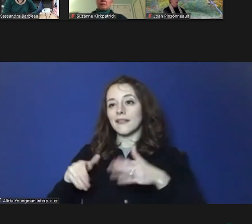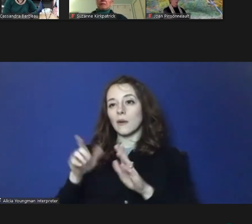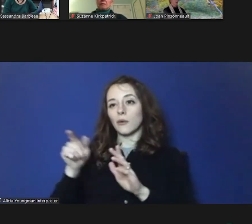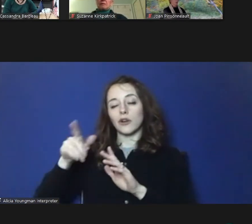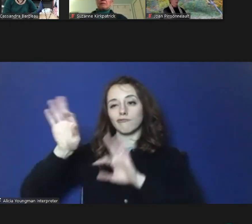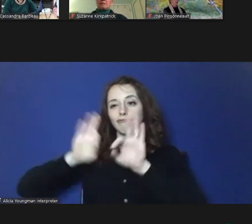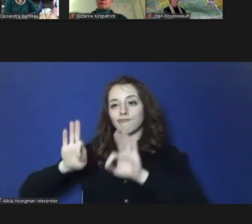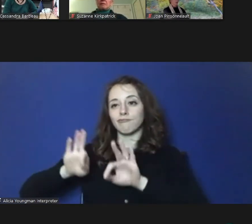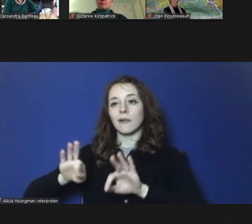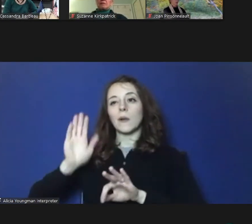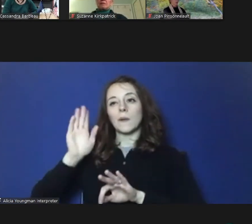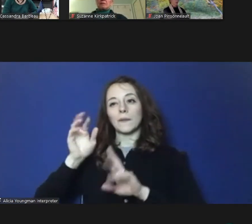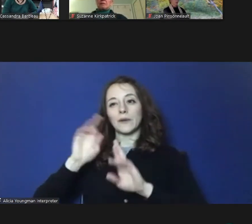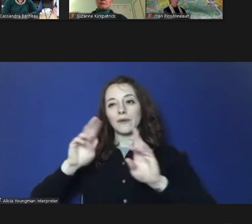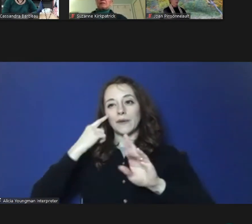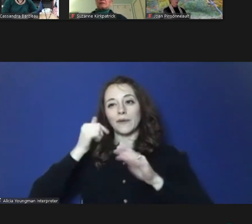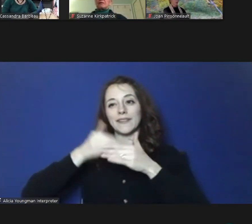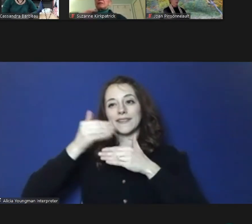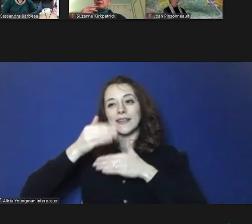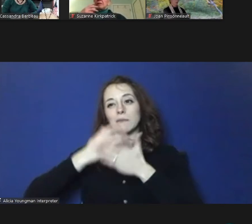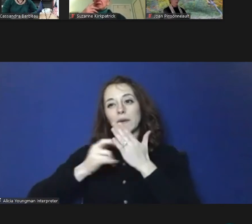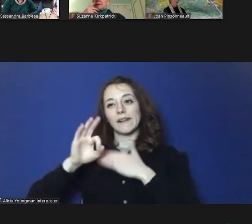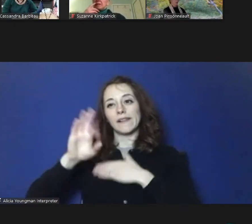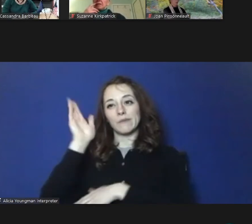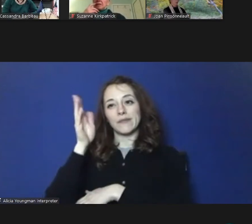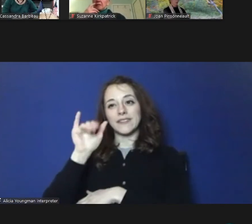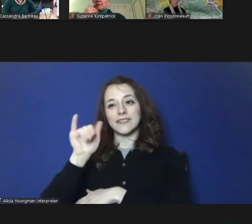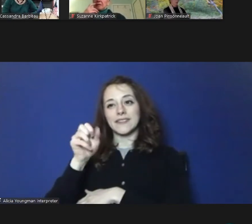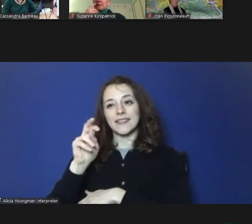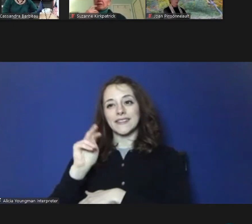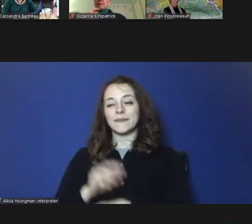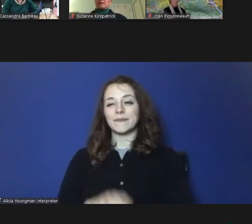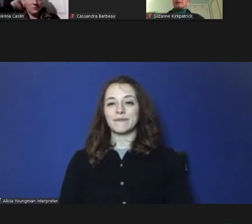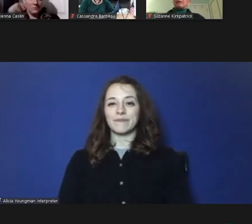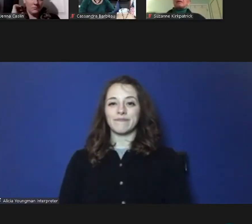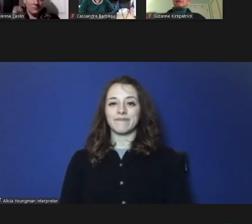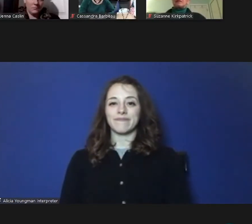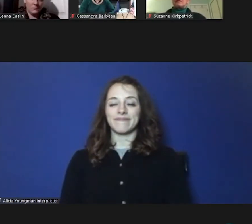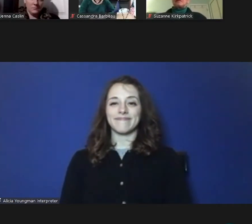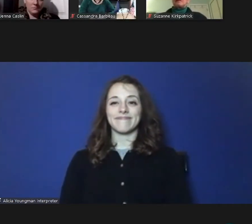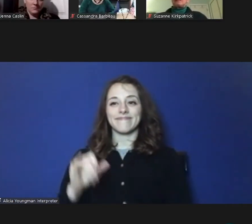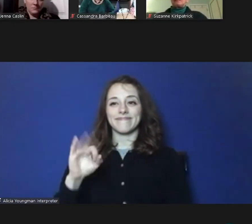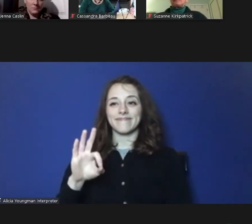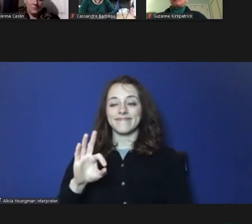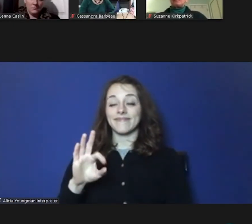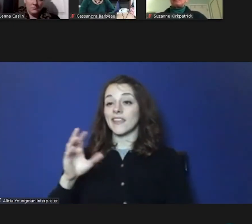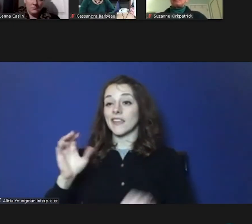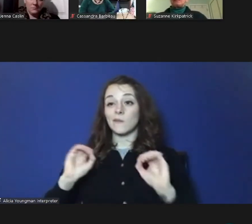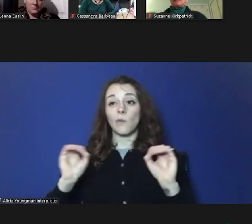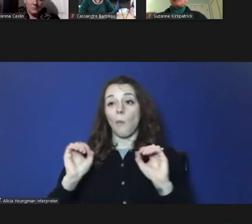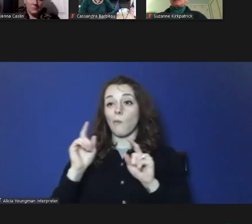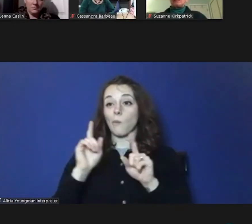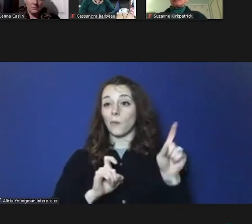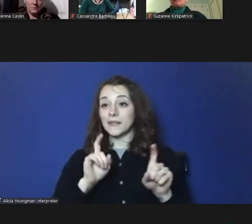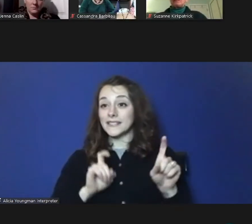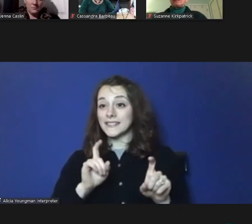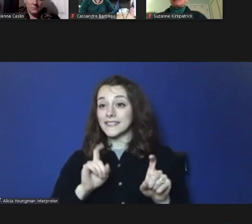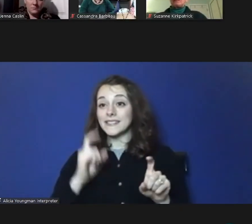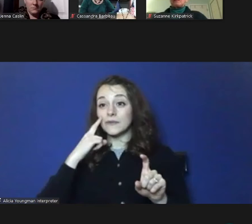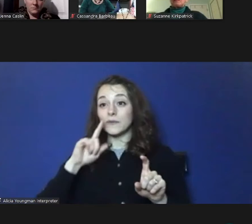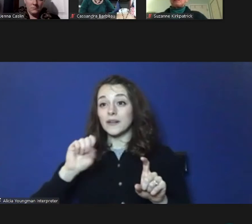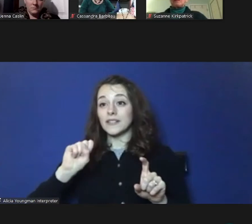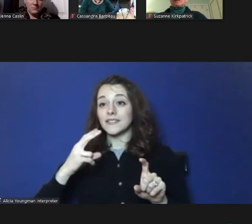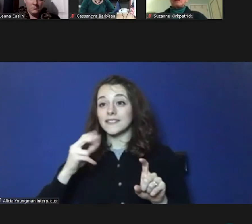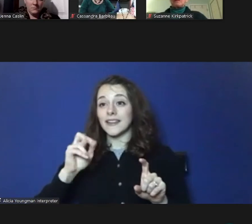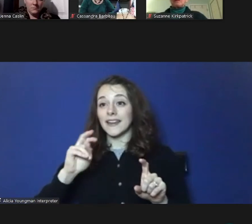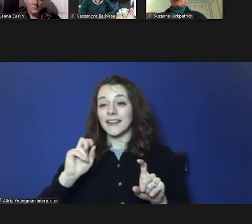talk, and she'll be ready for the next part of your presentation, Jason. Okay. Well, if there's no questions for